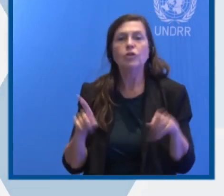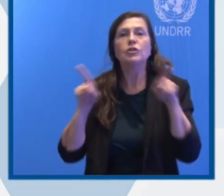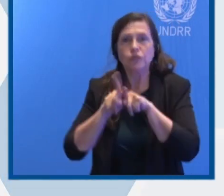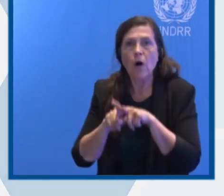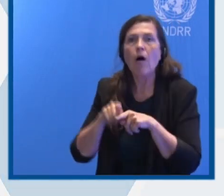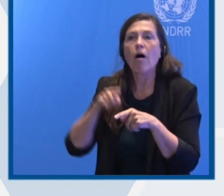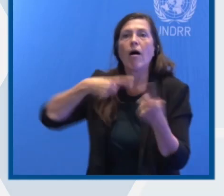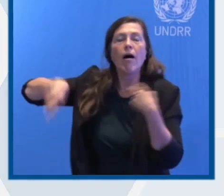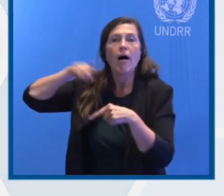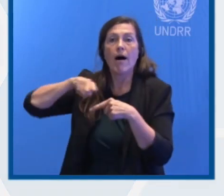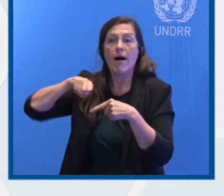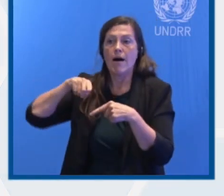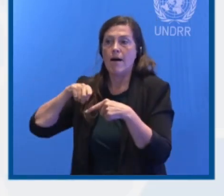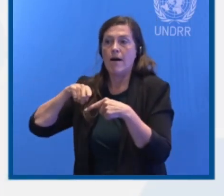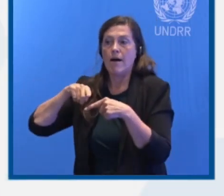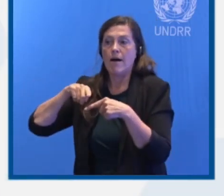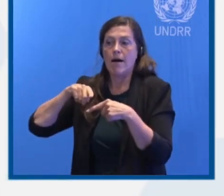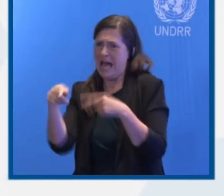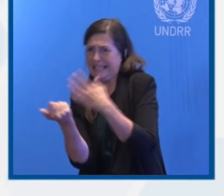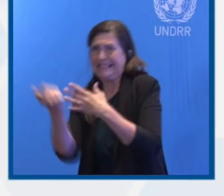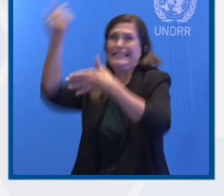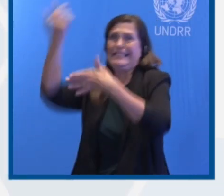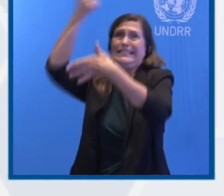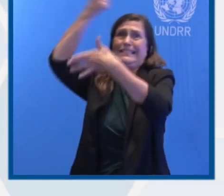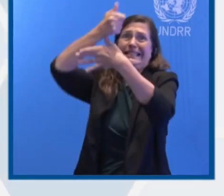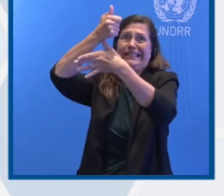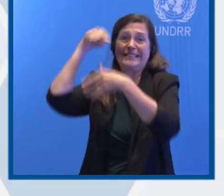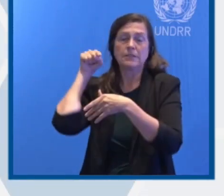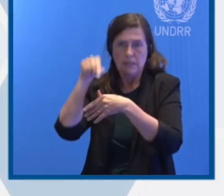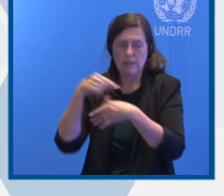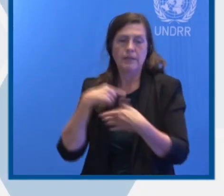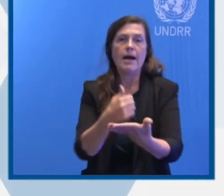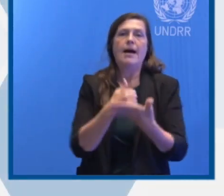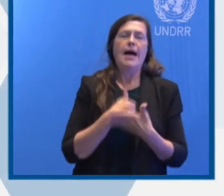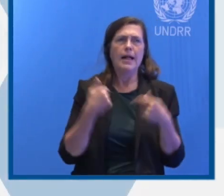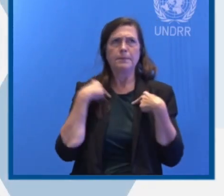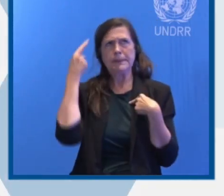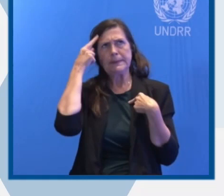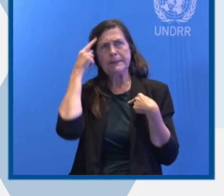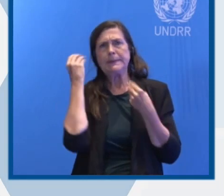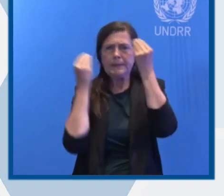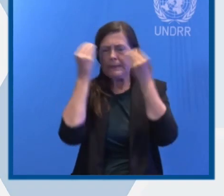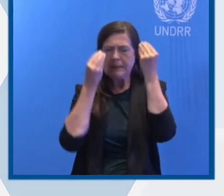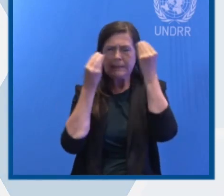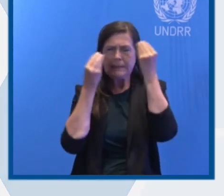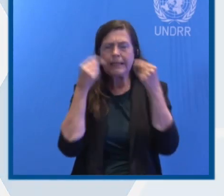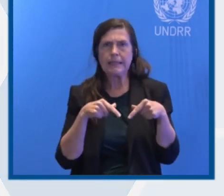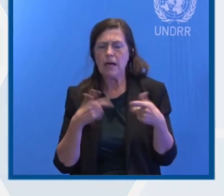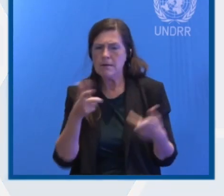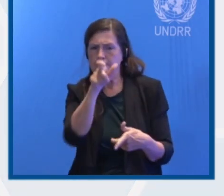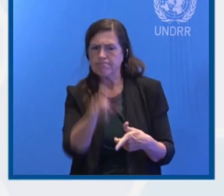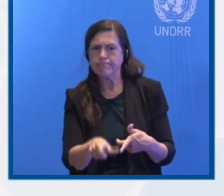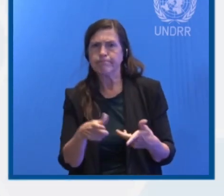us to implement this other approach of thinking about the critical